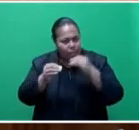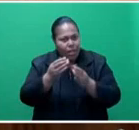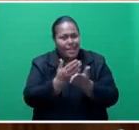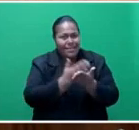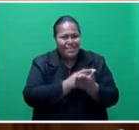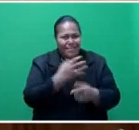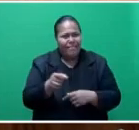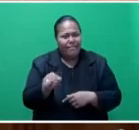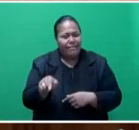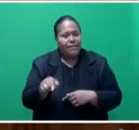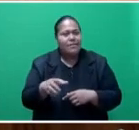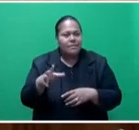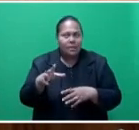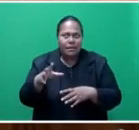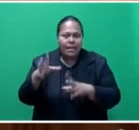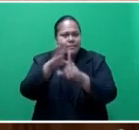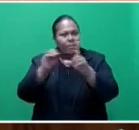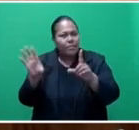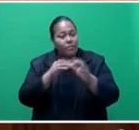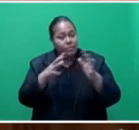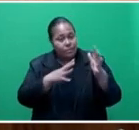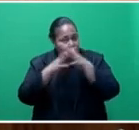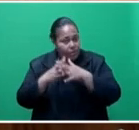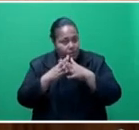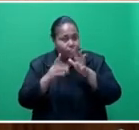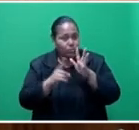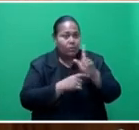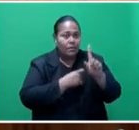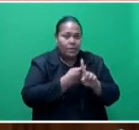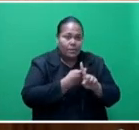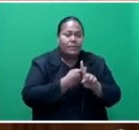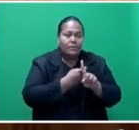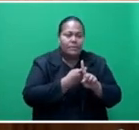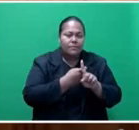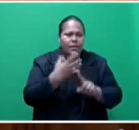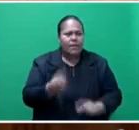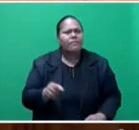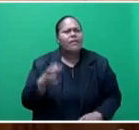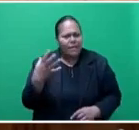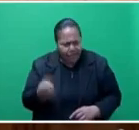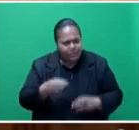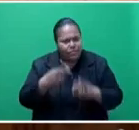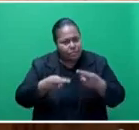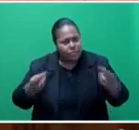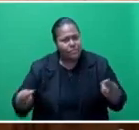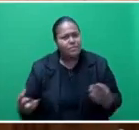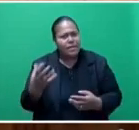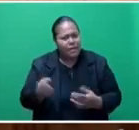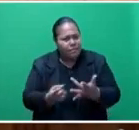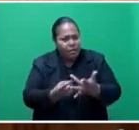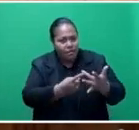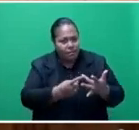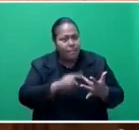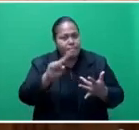other countries like the US and UK. Although they have all the necessary resources and logistical arrangements,